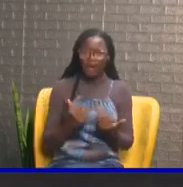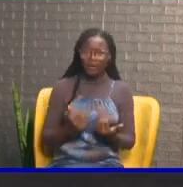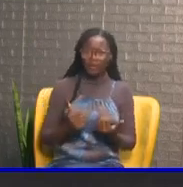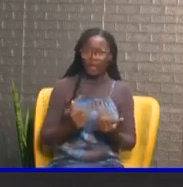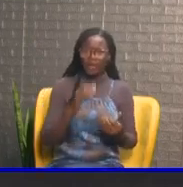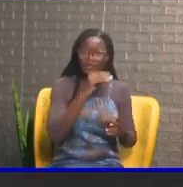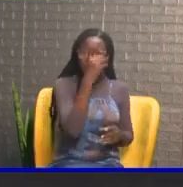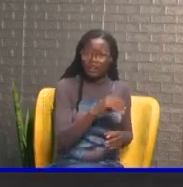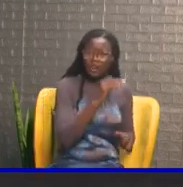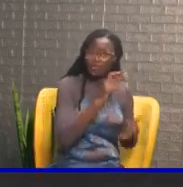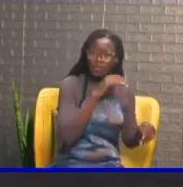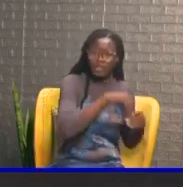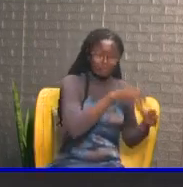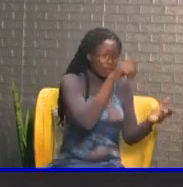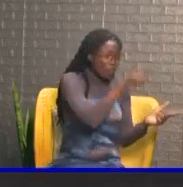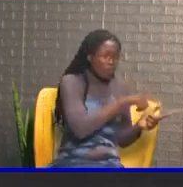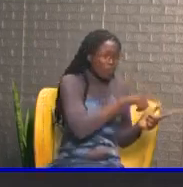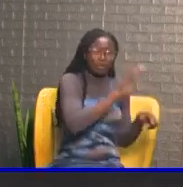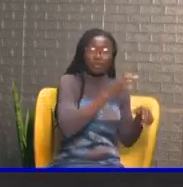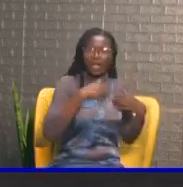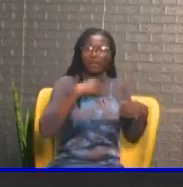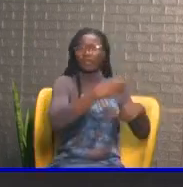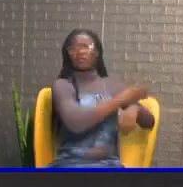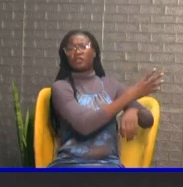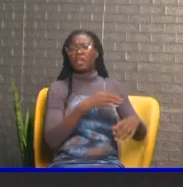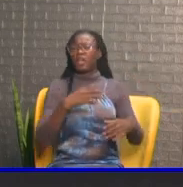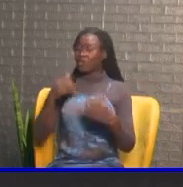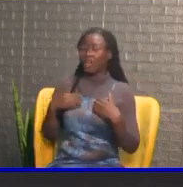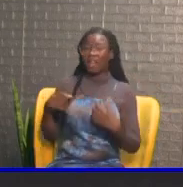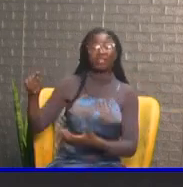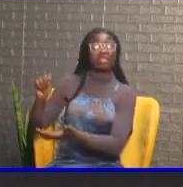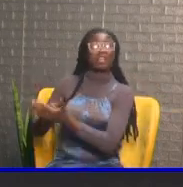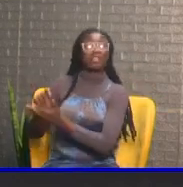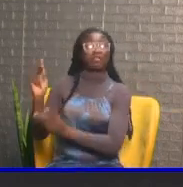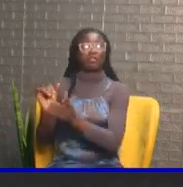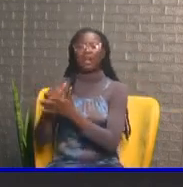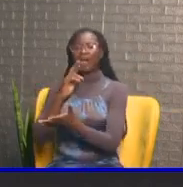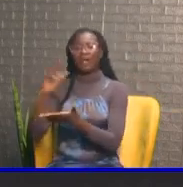the society and all of that, and you pack 20,000 people who are spoiled?